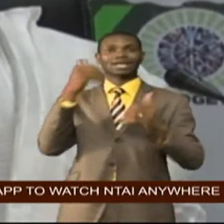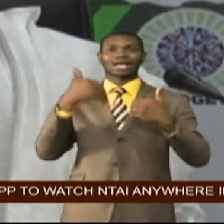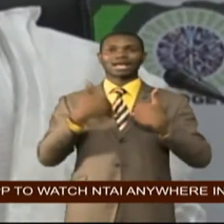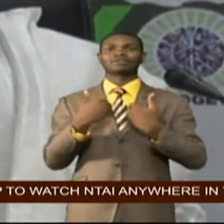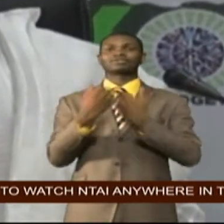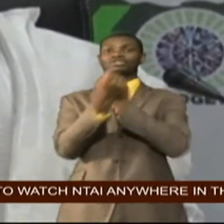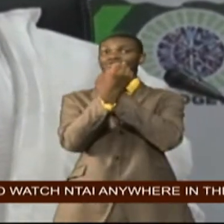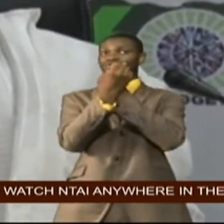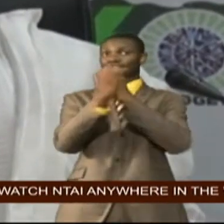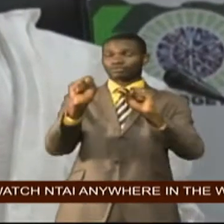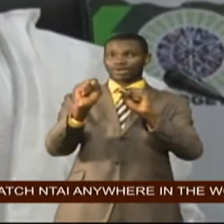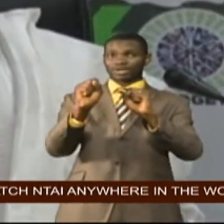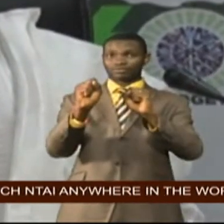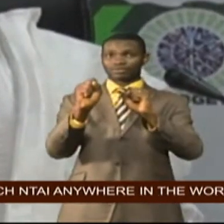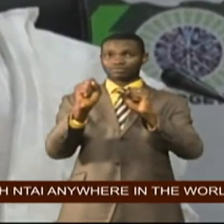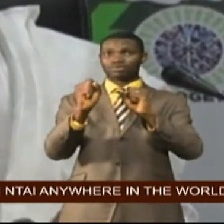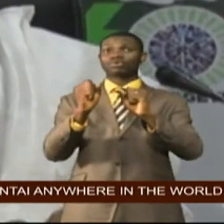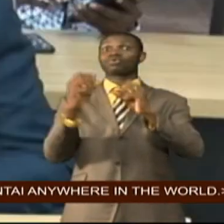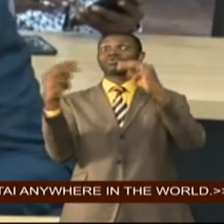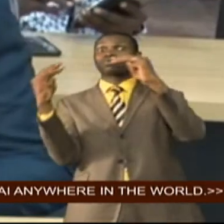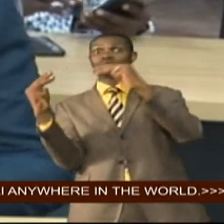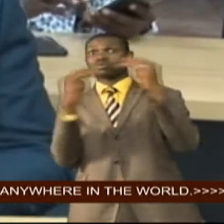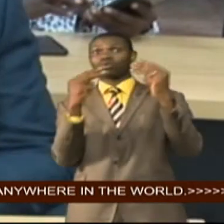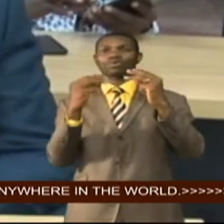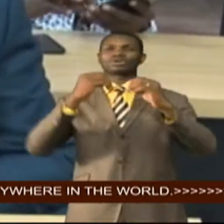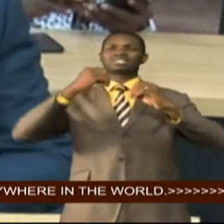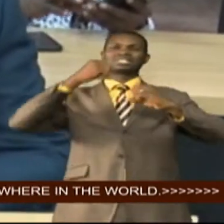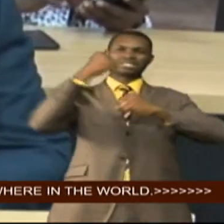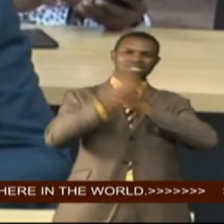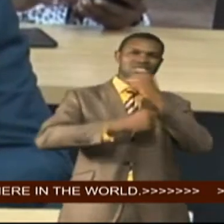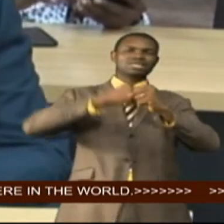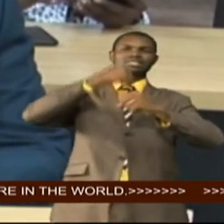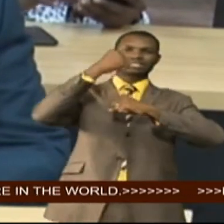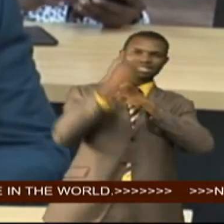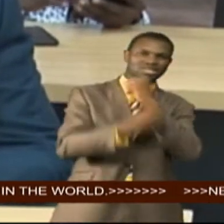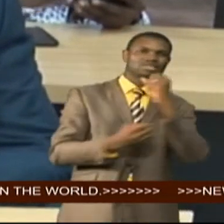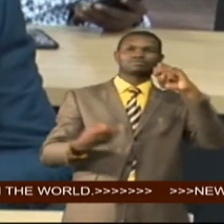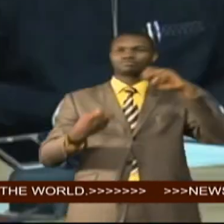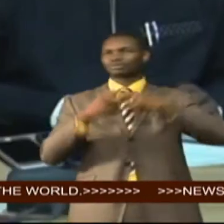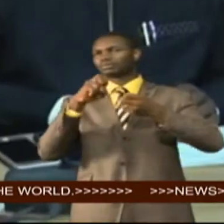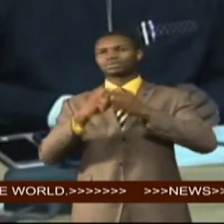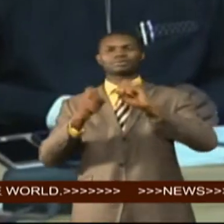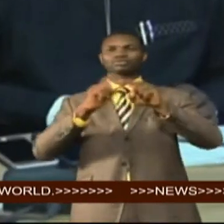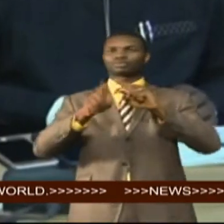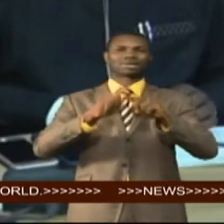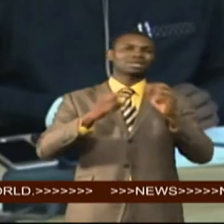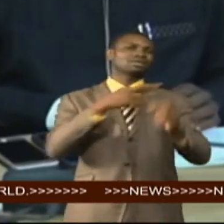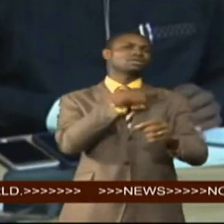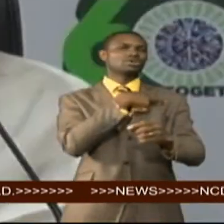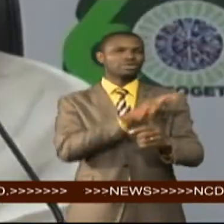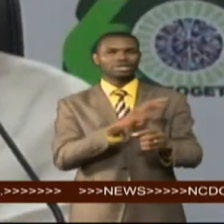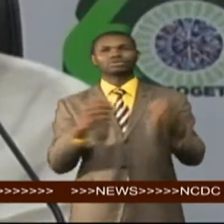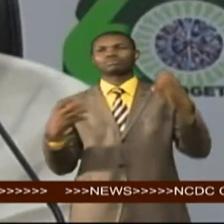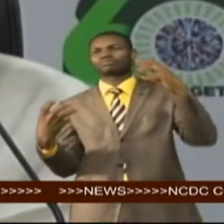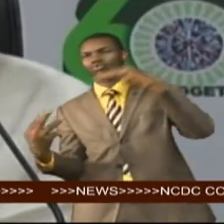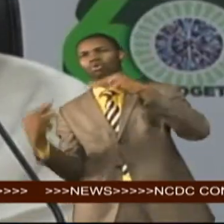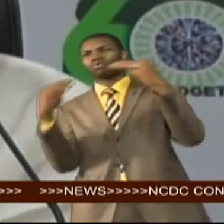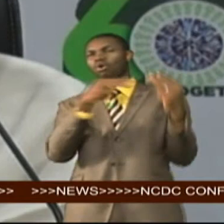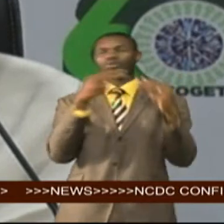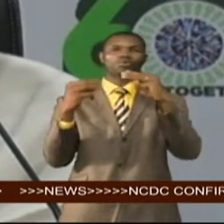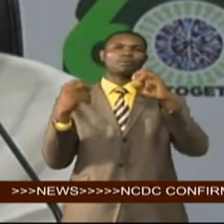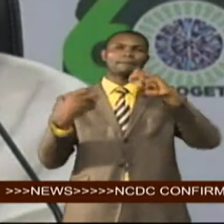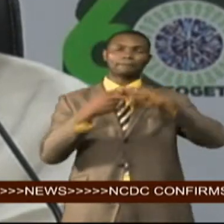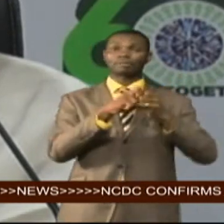civil war, years of political crisis, daunting security challenges, including religious and ethnic crises. The age of